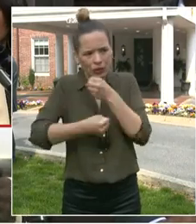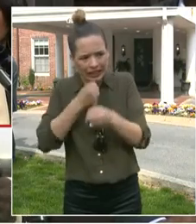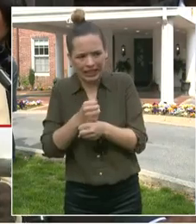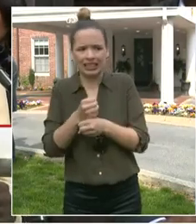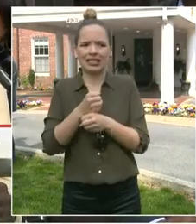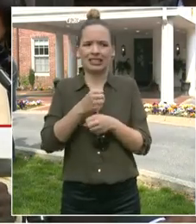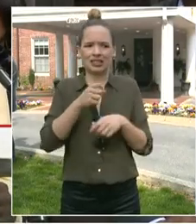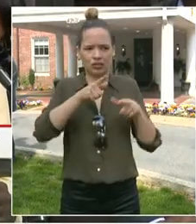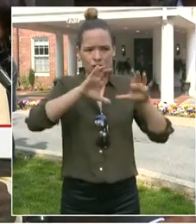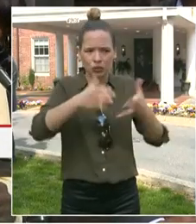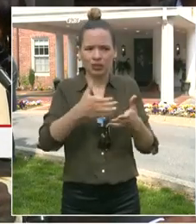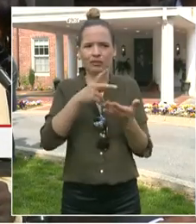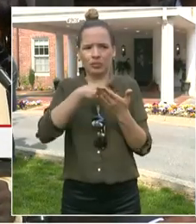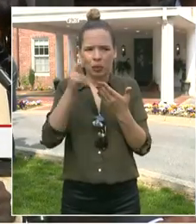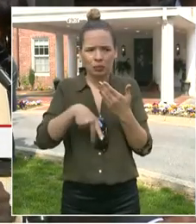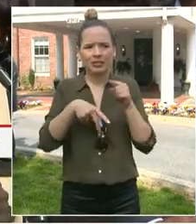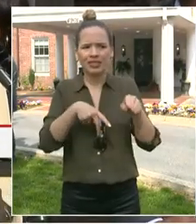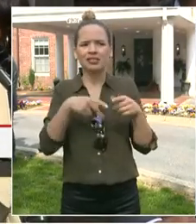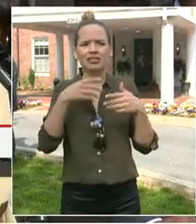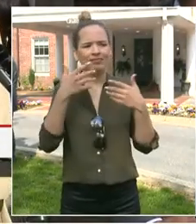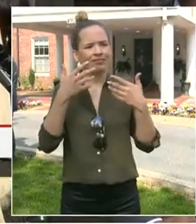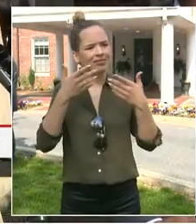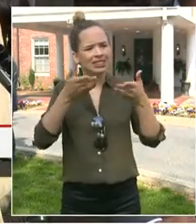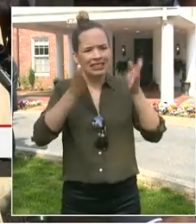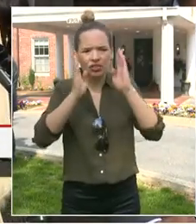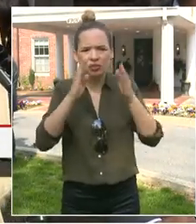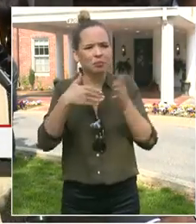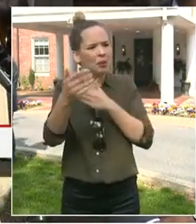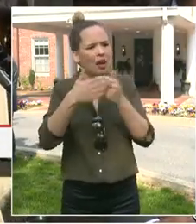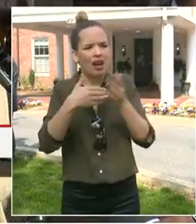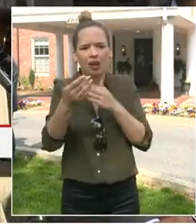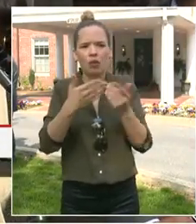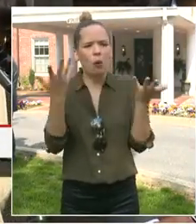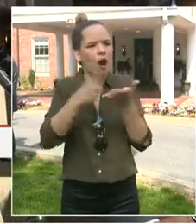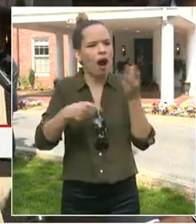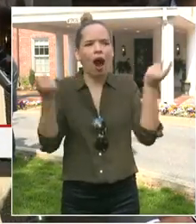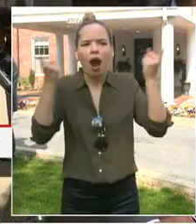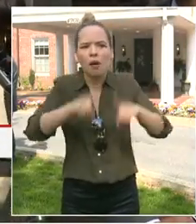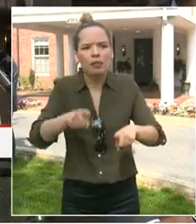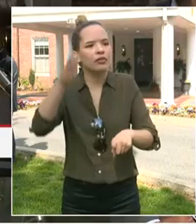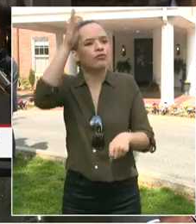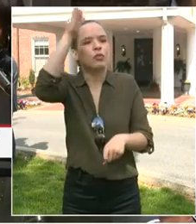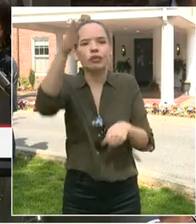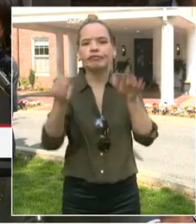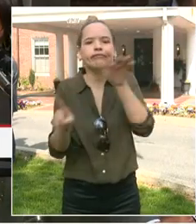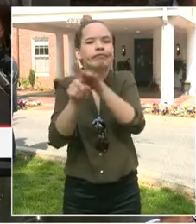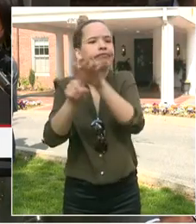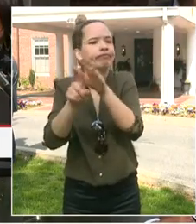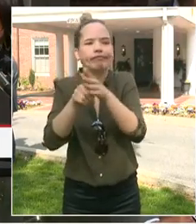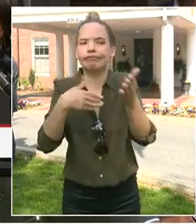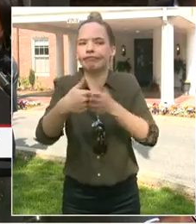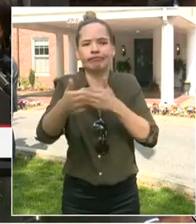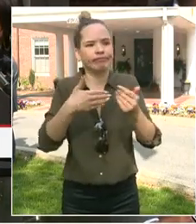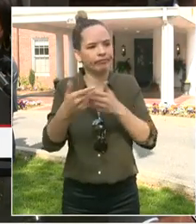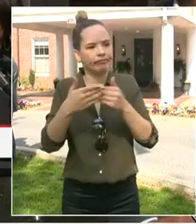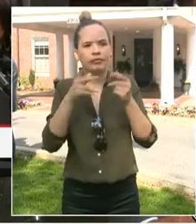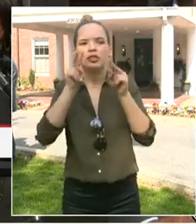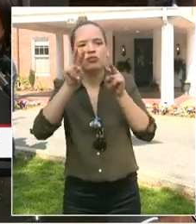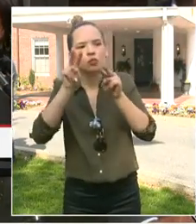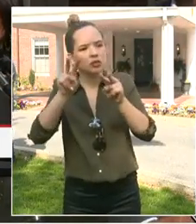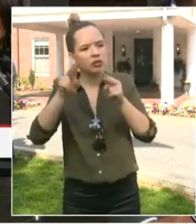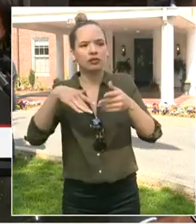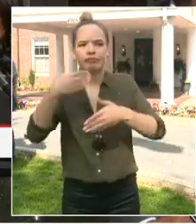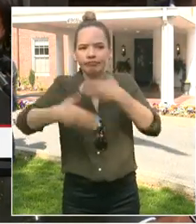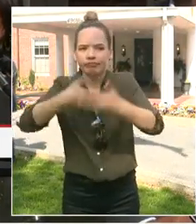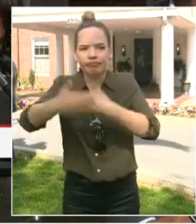same attention no matter what befalls us in the future, and look forward to the recommendations that this group will make.